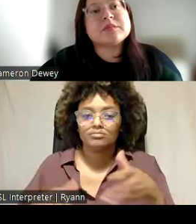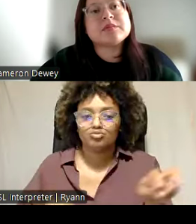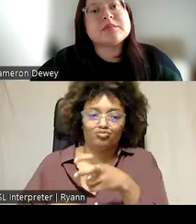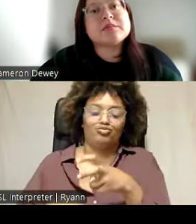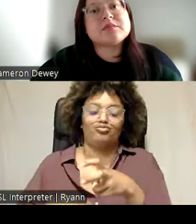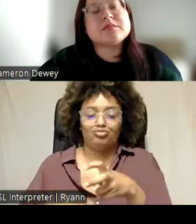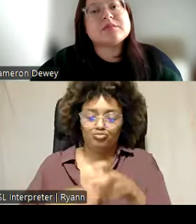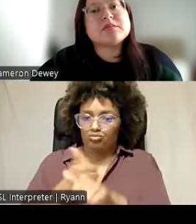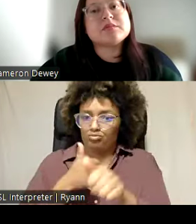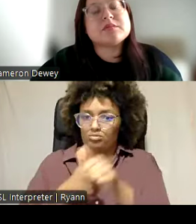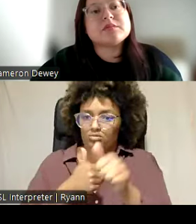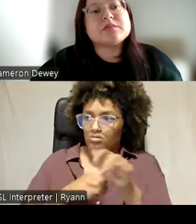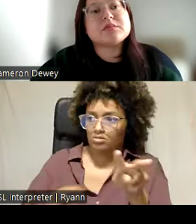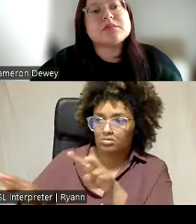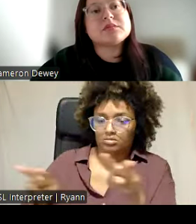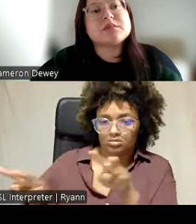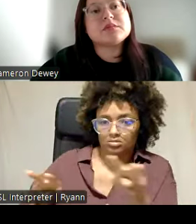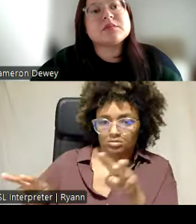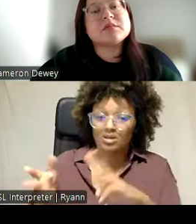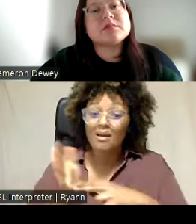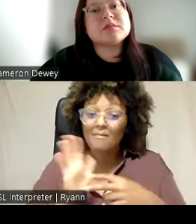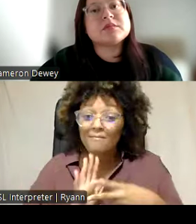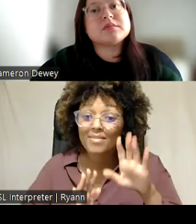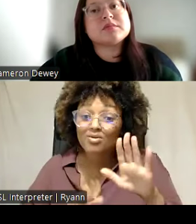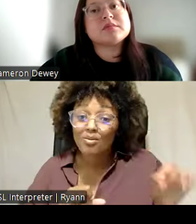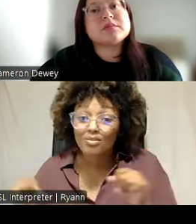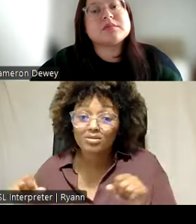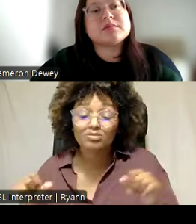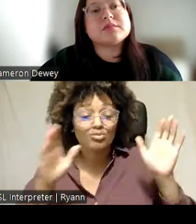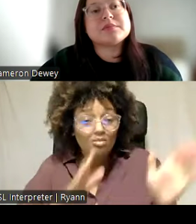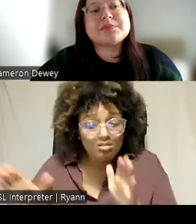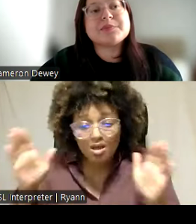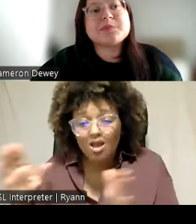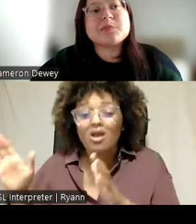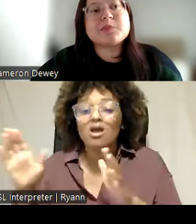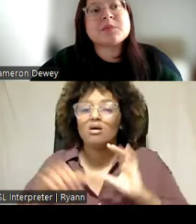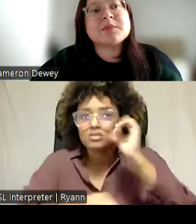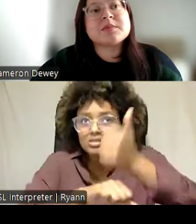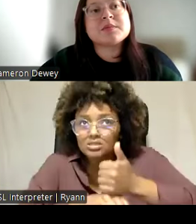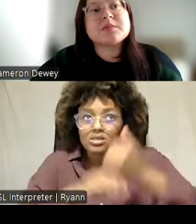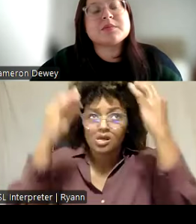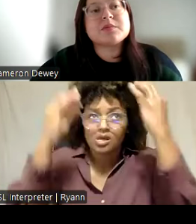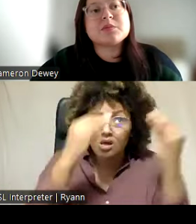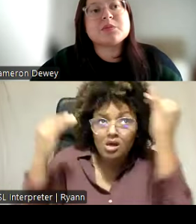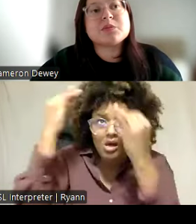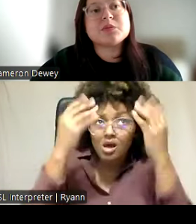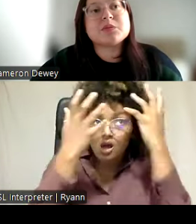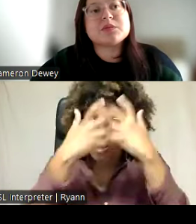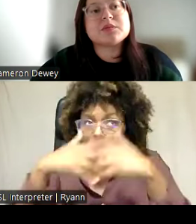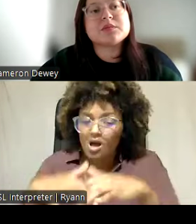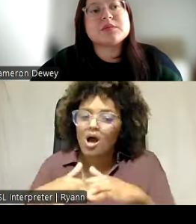So you begin to lose your ability to plan and goal set and to comply with if this, then that, right? Those things that